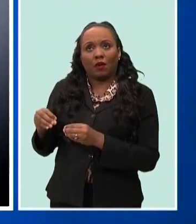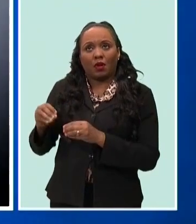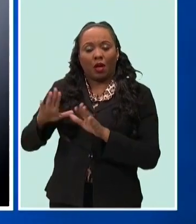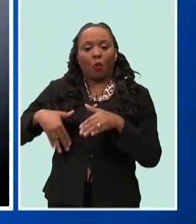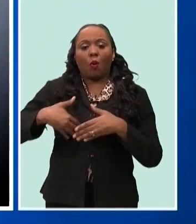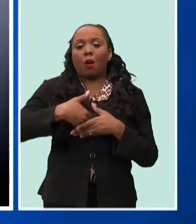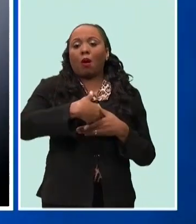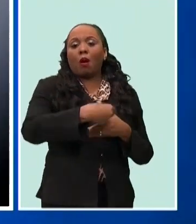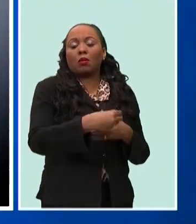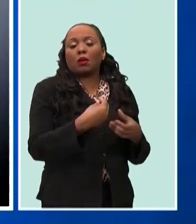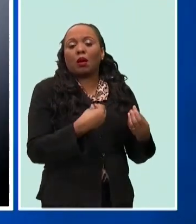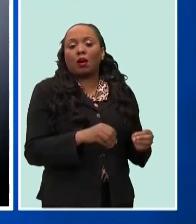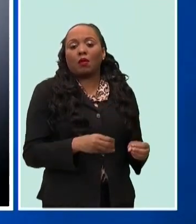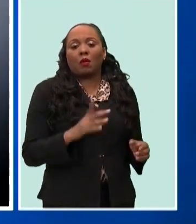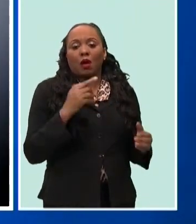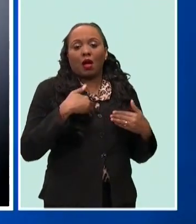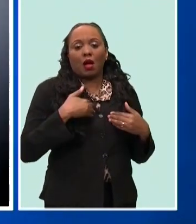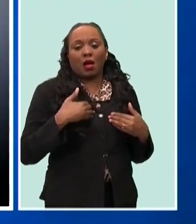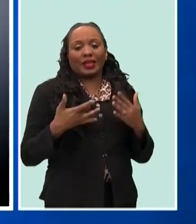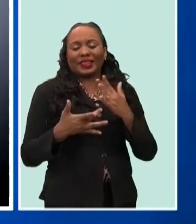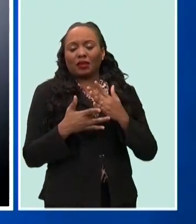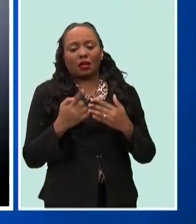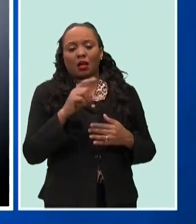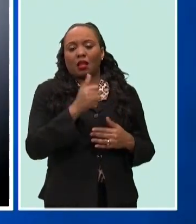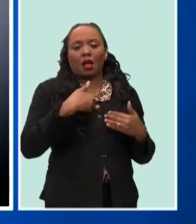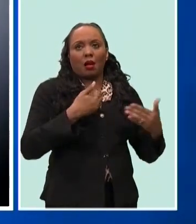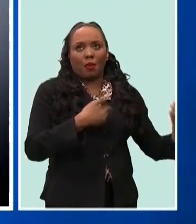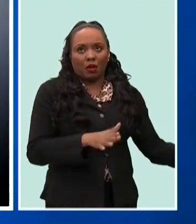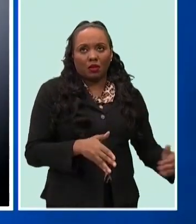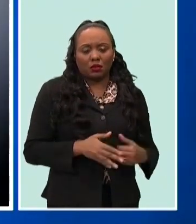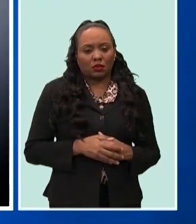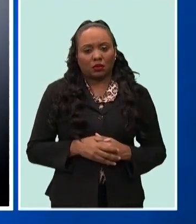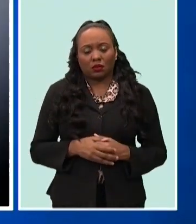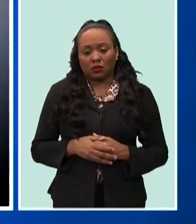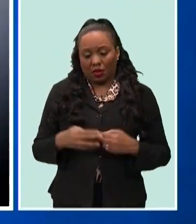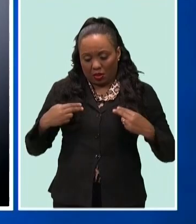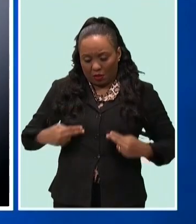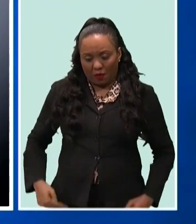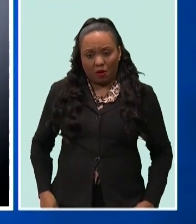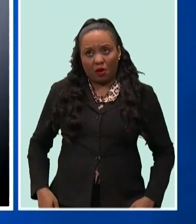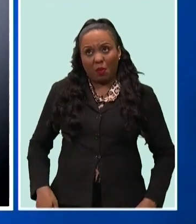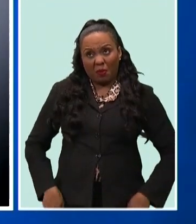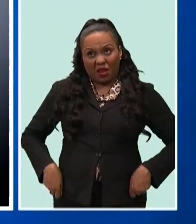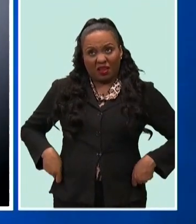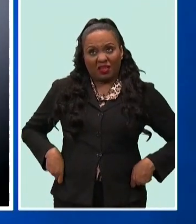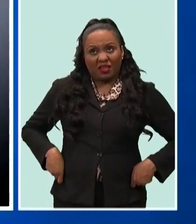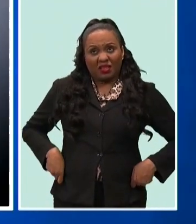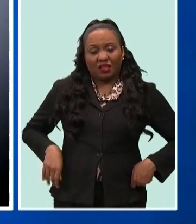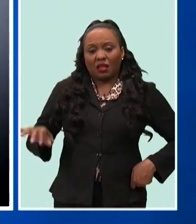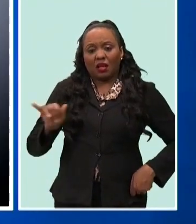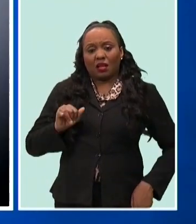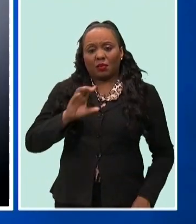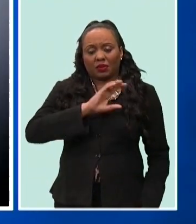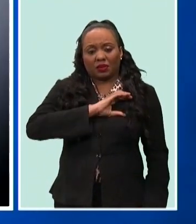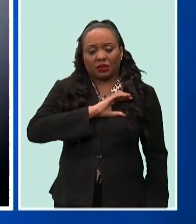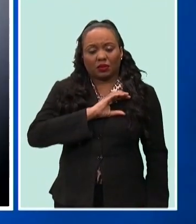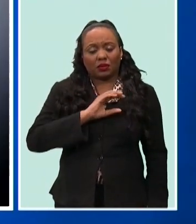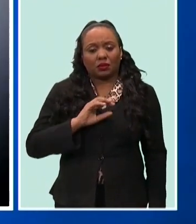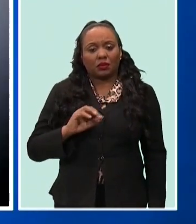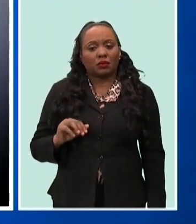device, while the other carries a box. The uniform, the pants, resembles a police pants, but it is not one. It is